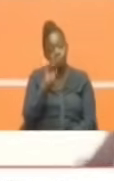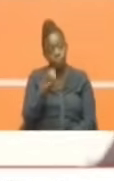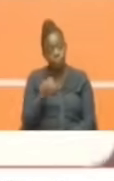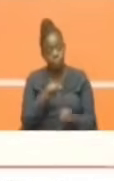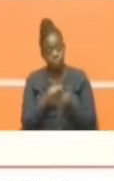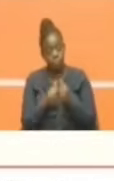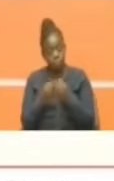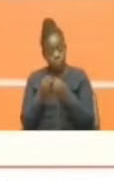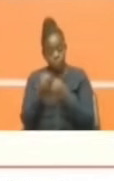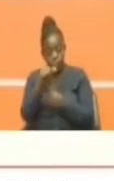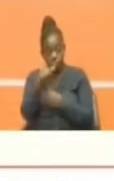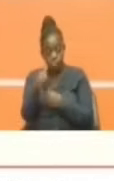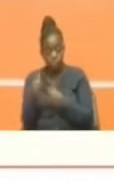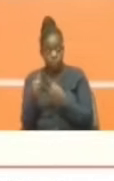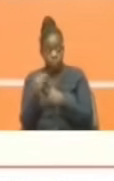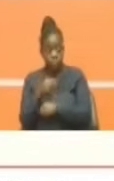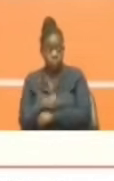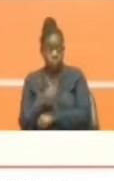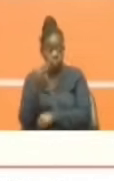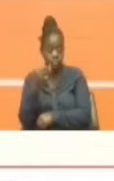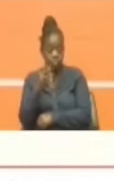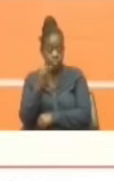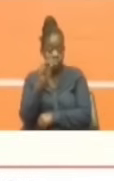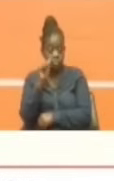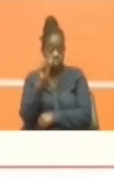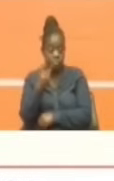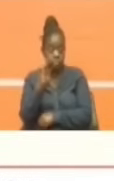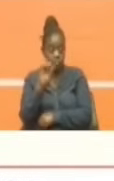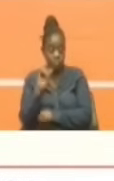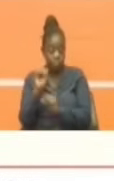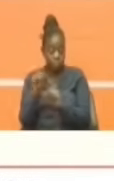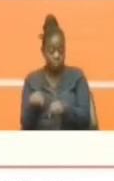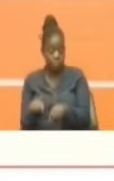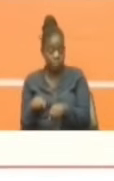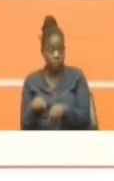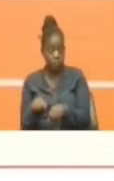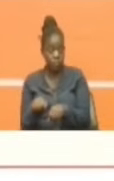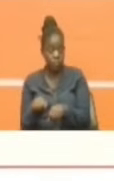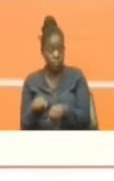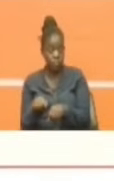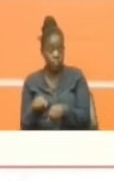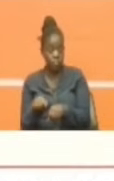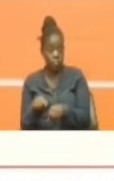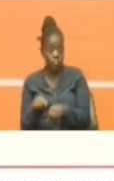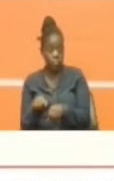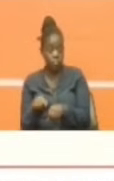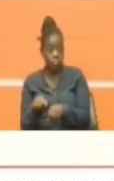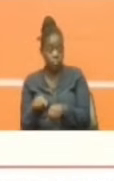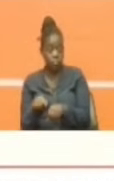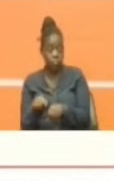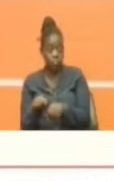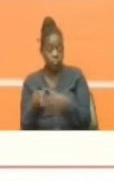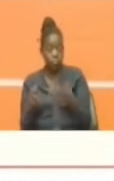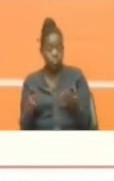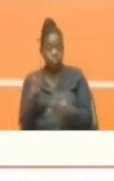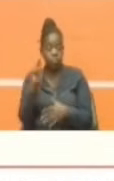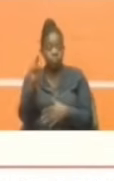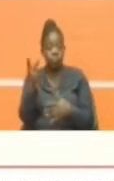tesomoleza amasomero amalala. If Chitebe can do this, when they are a town